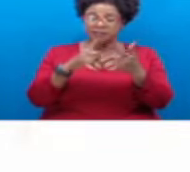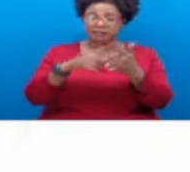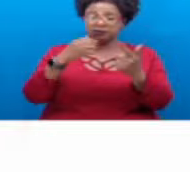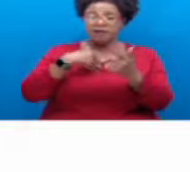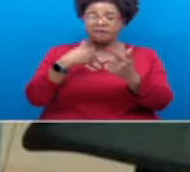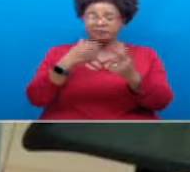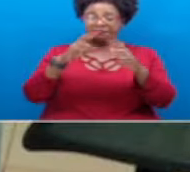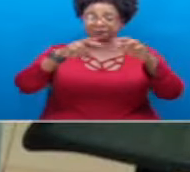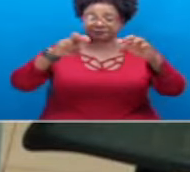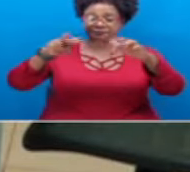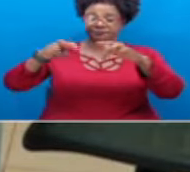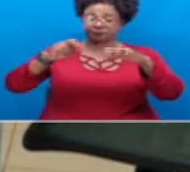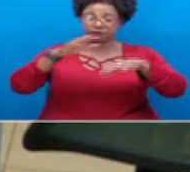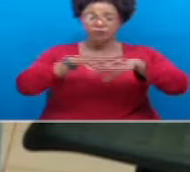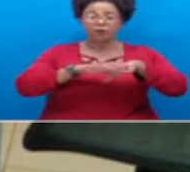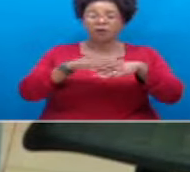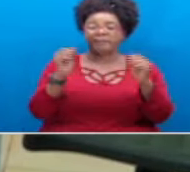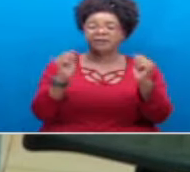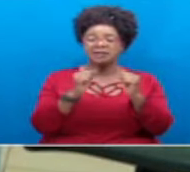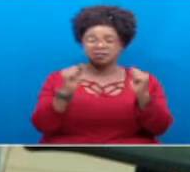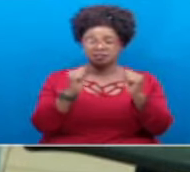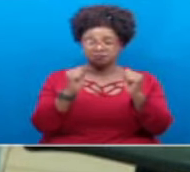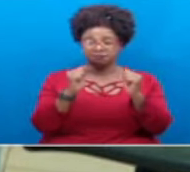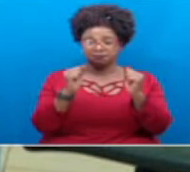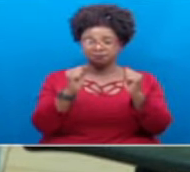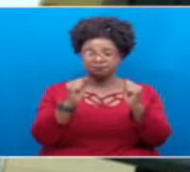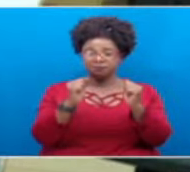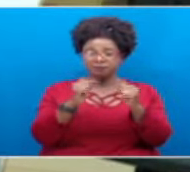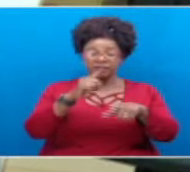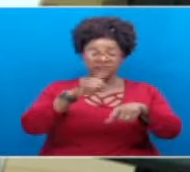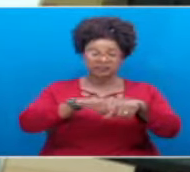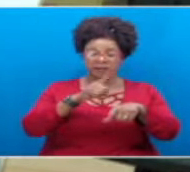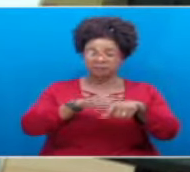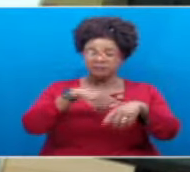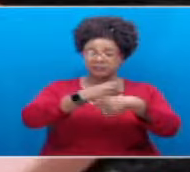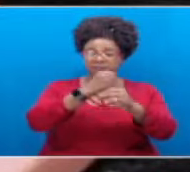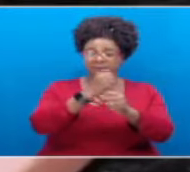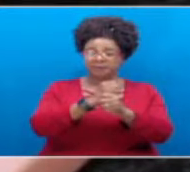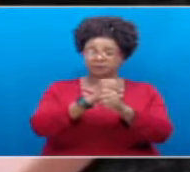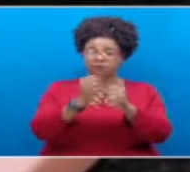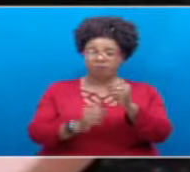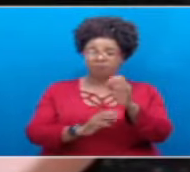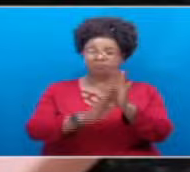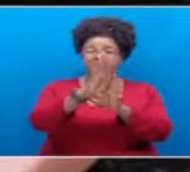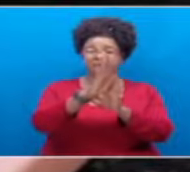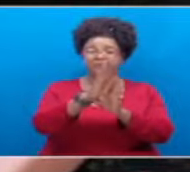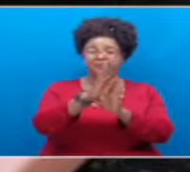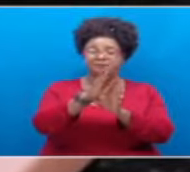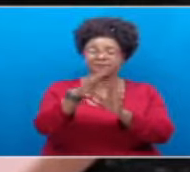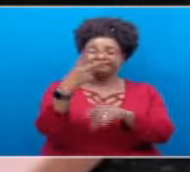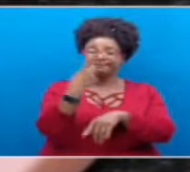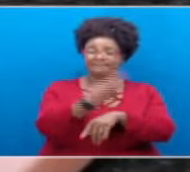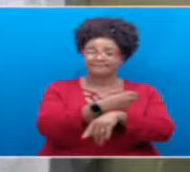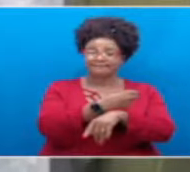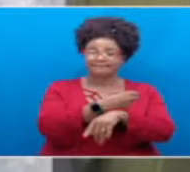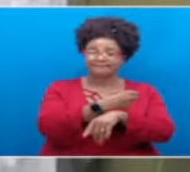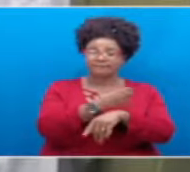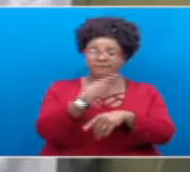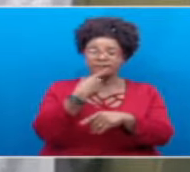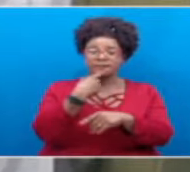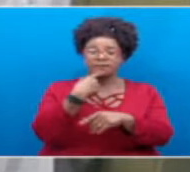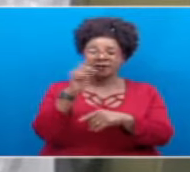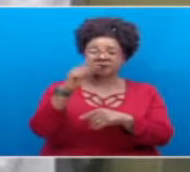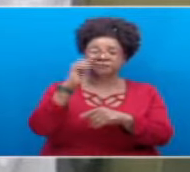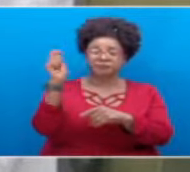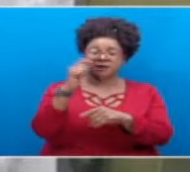research on malaria, the same amount of time it has taken to develop the RTSS vaccine. He says Kenya's nomination to